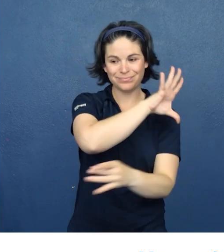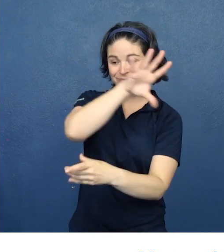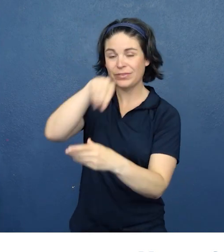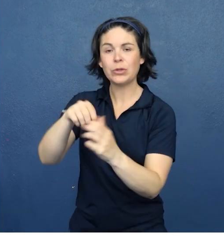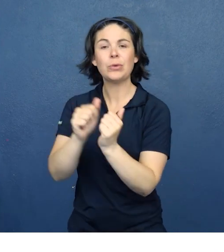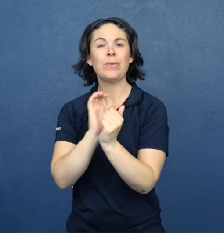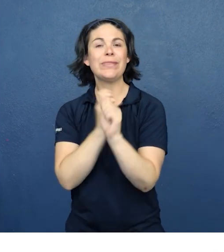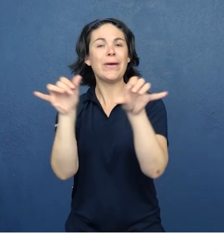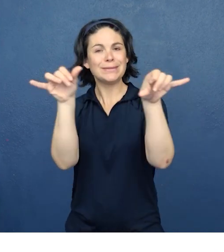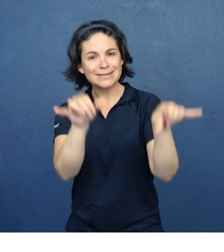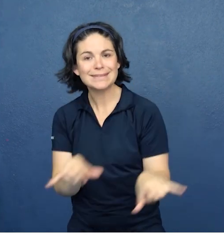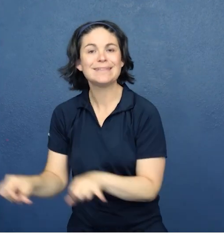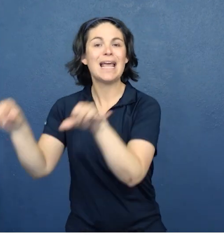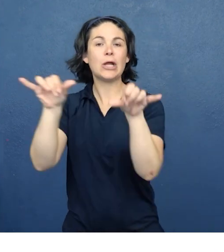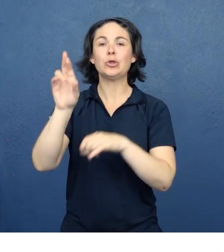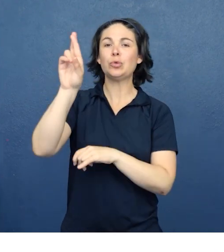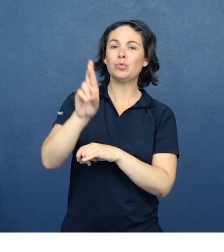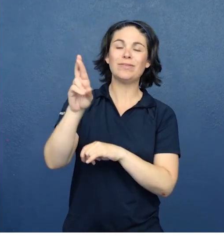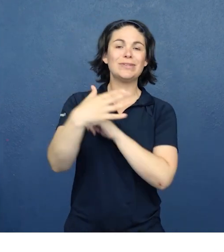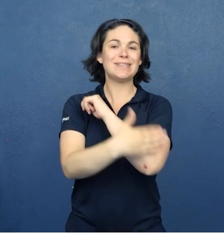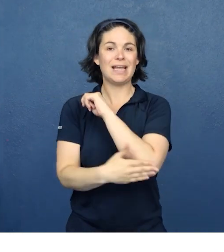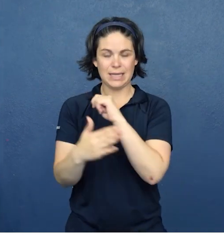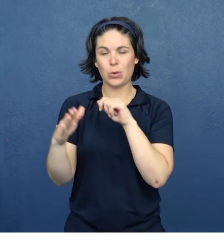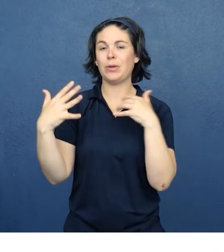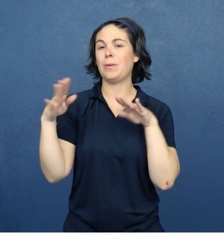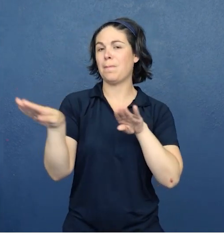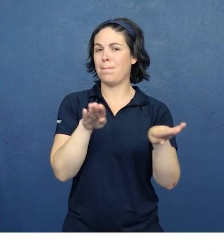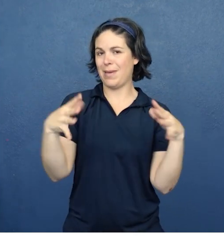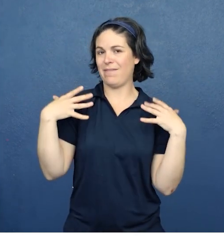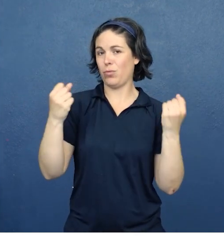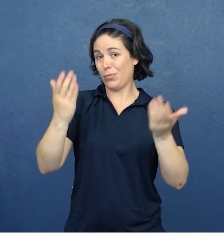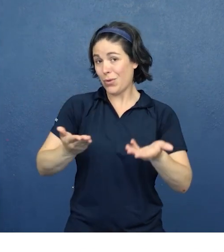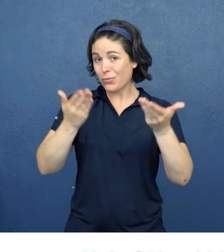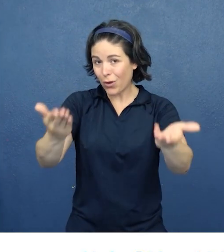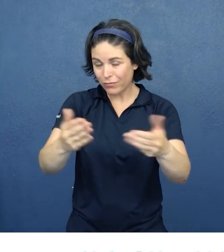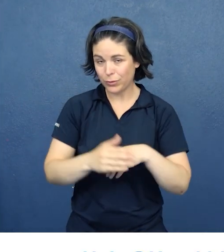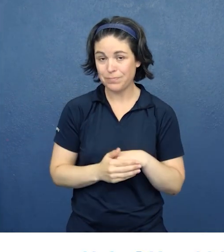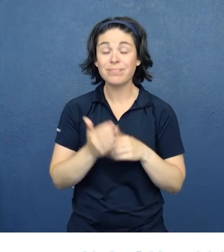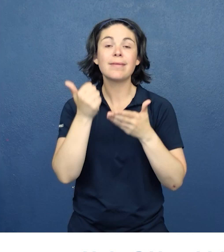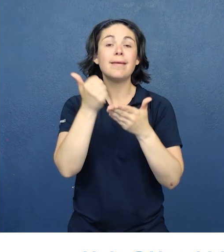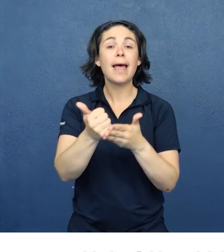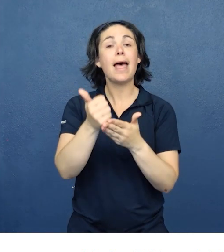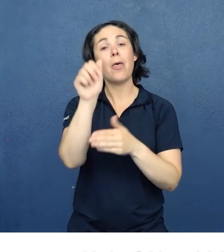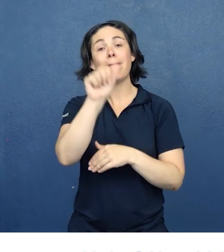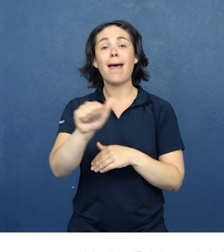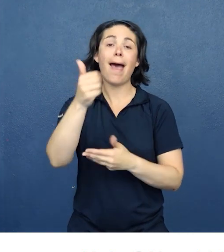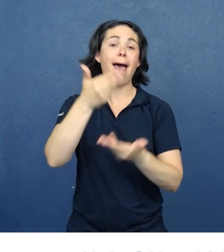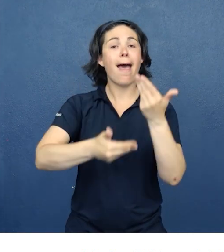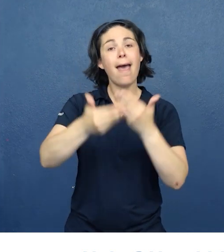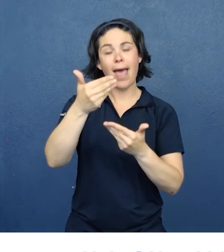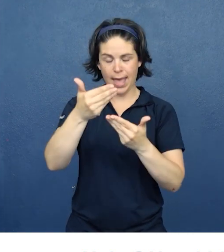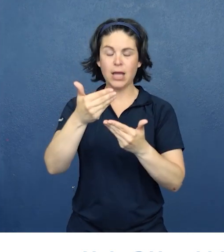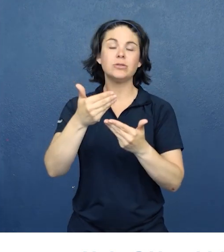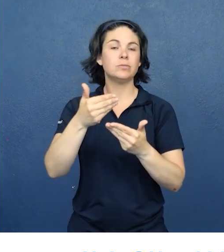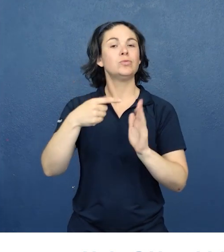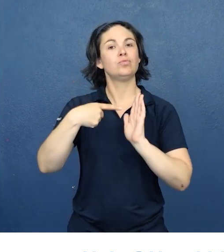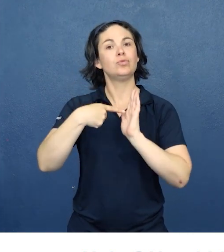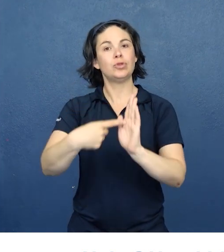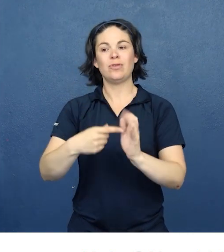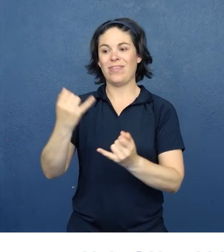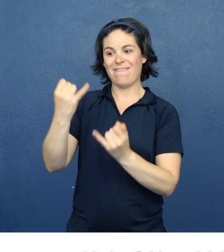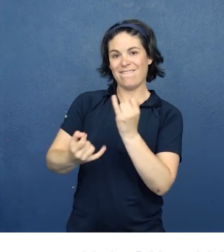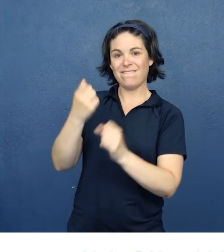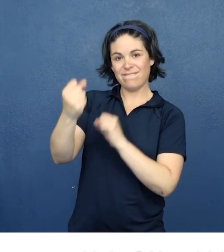the standard Riverside County behavioral health offerings. Help at Hand highlights over the final year of the